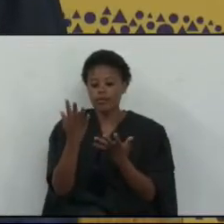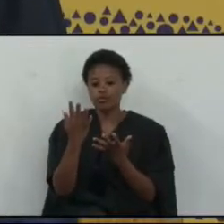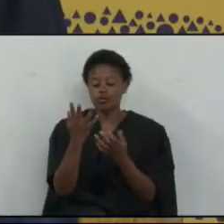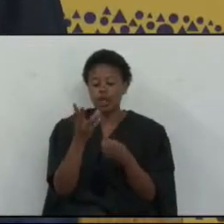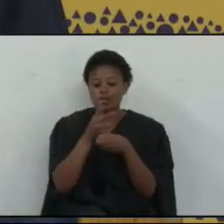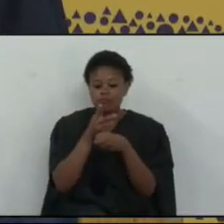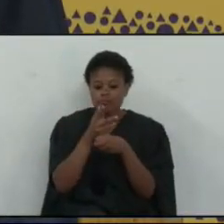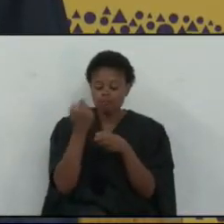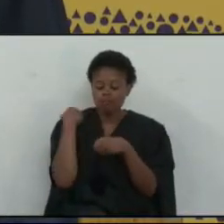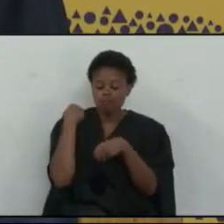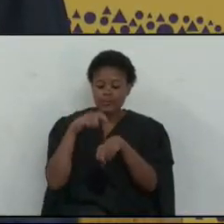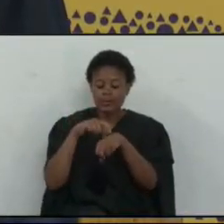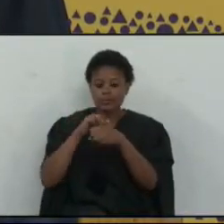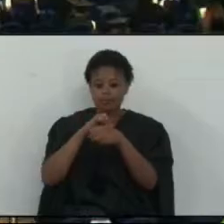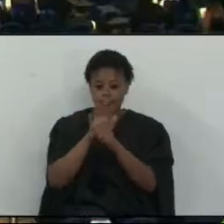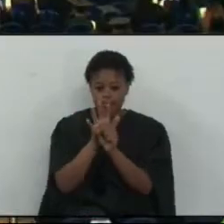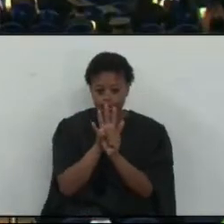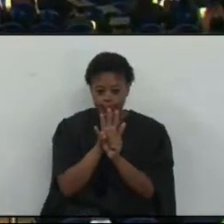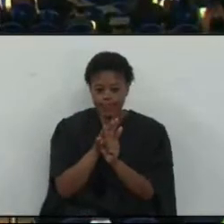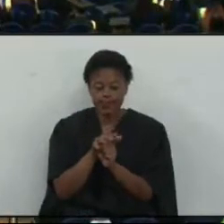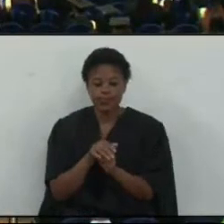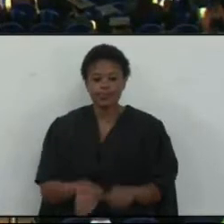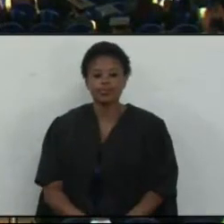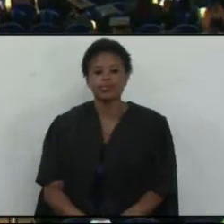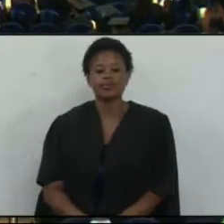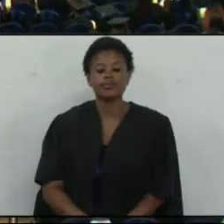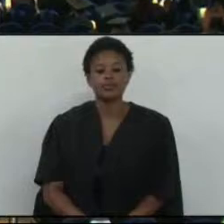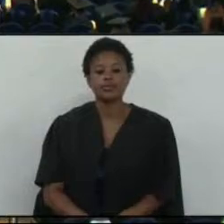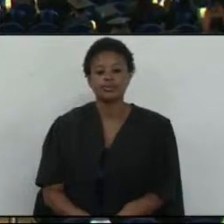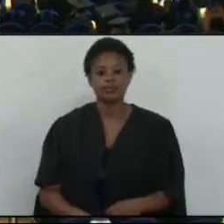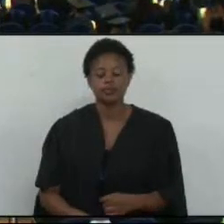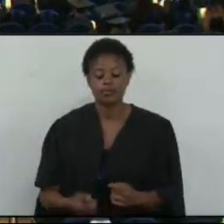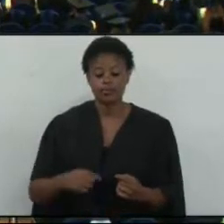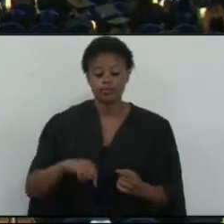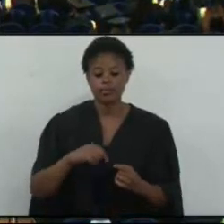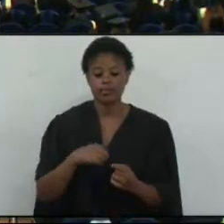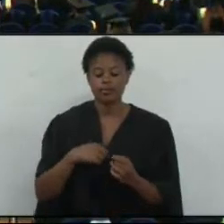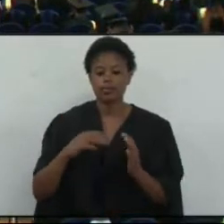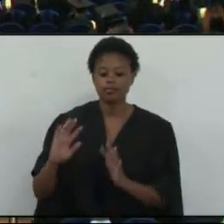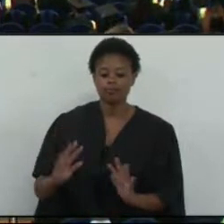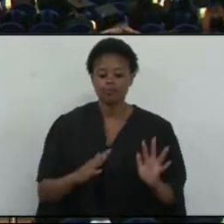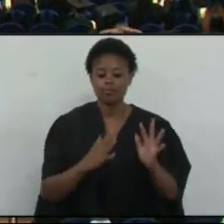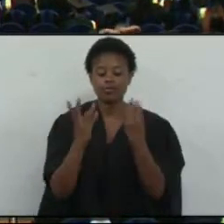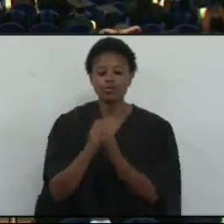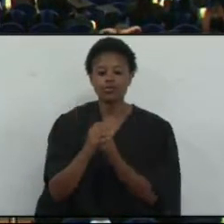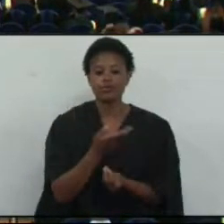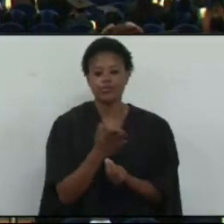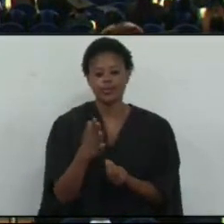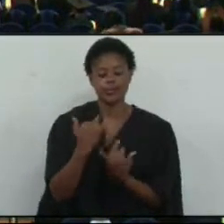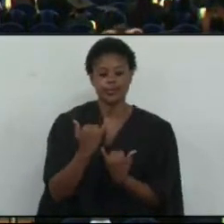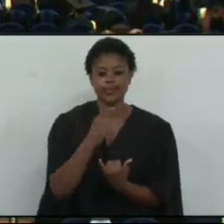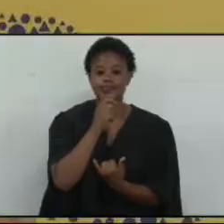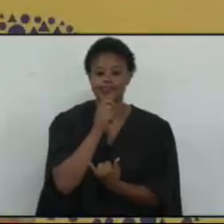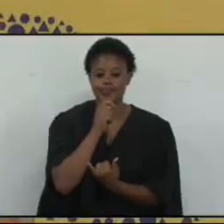the global coronavirus pandemic. How good is it to be celebrating with you in person this morning?